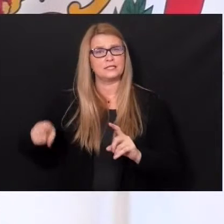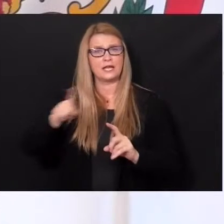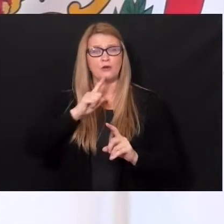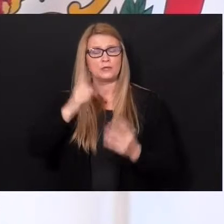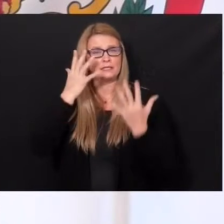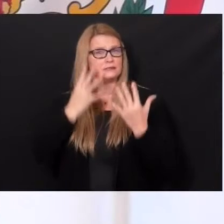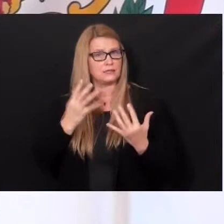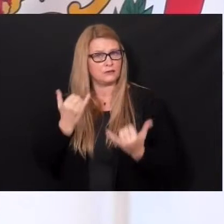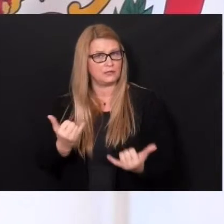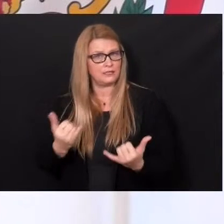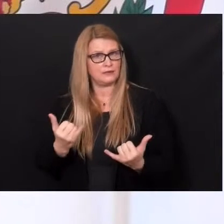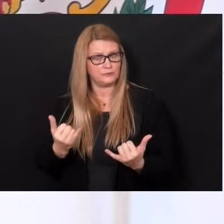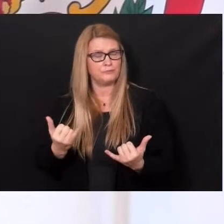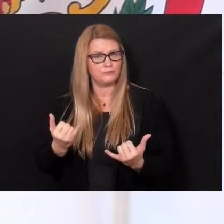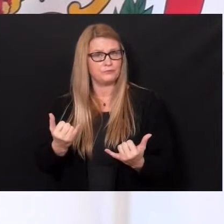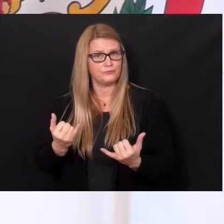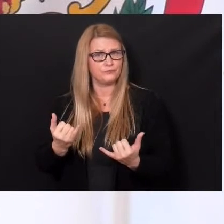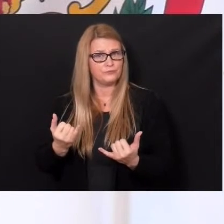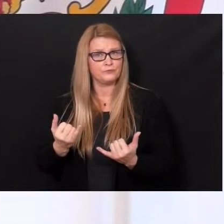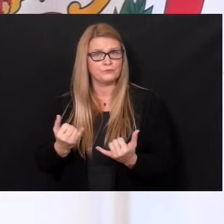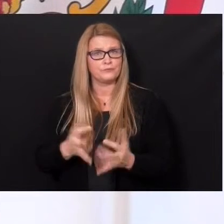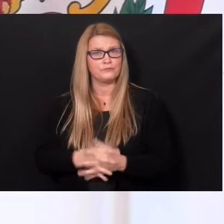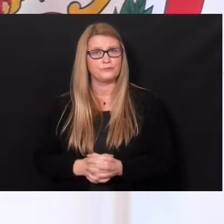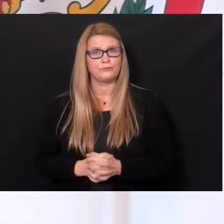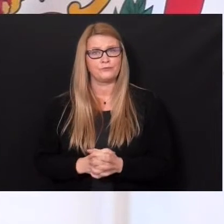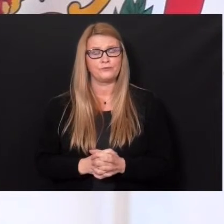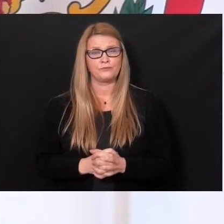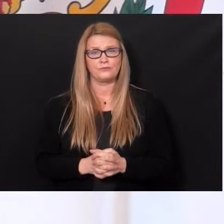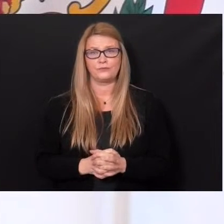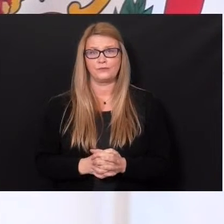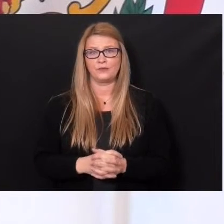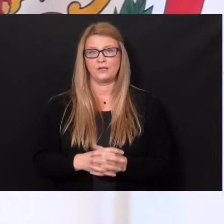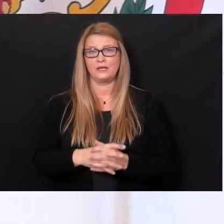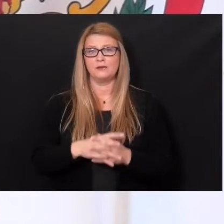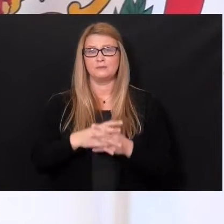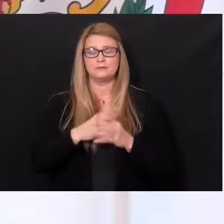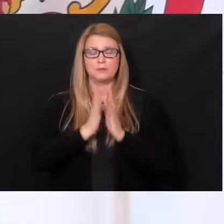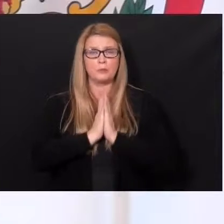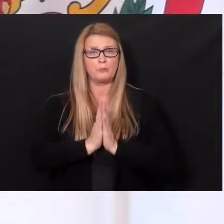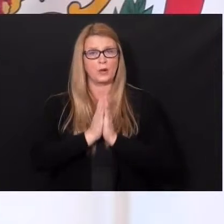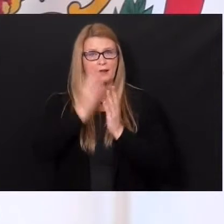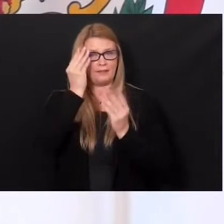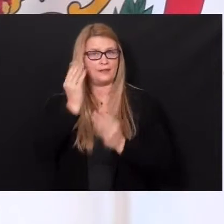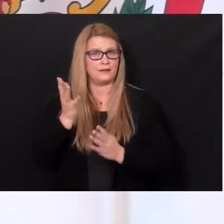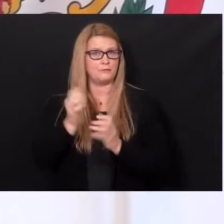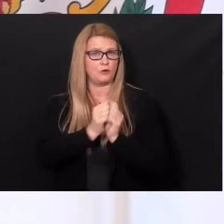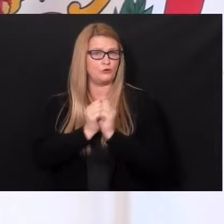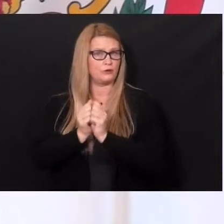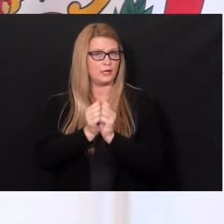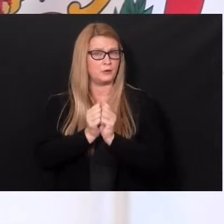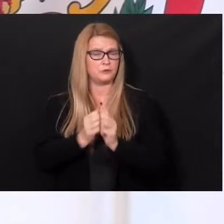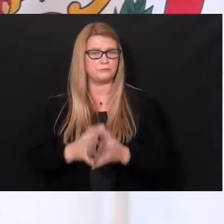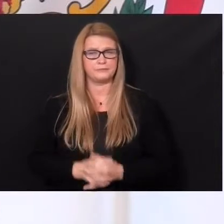now. And please let them know you're with them.